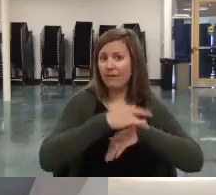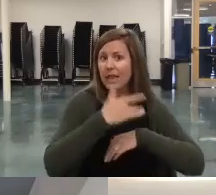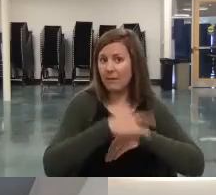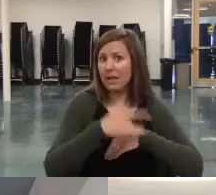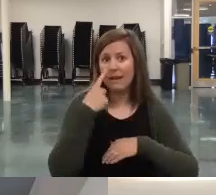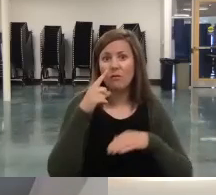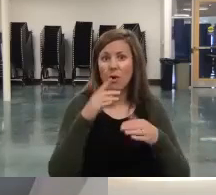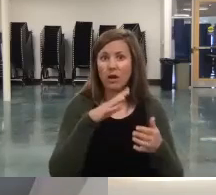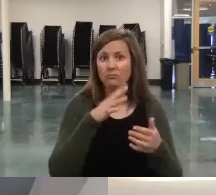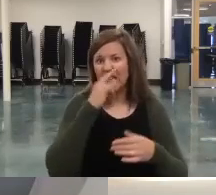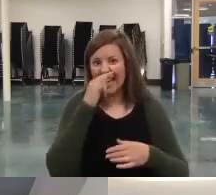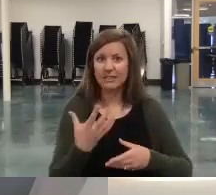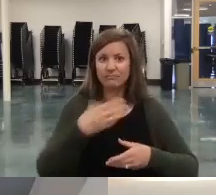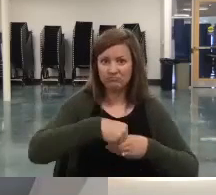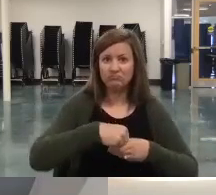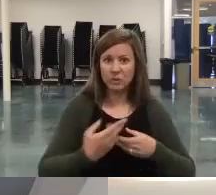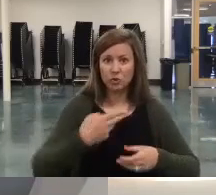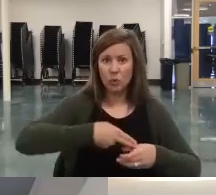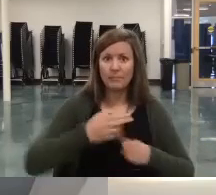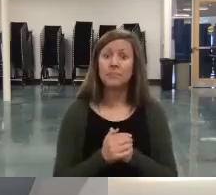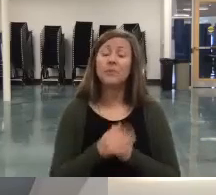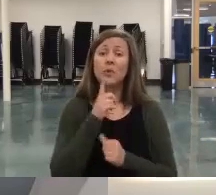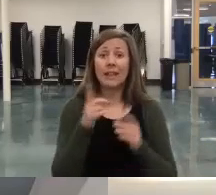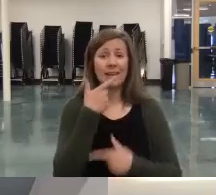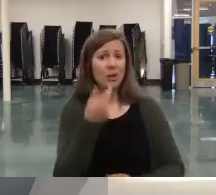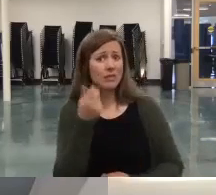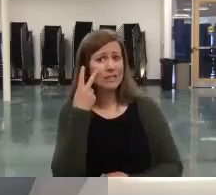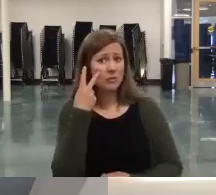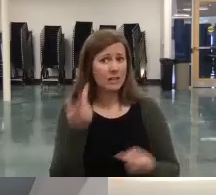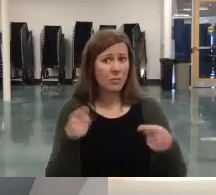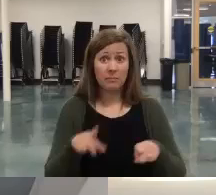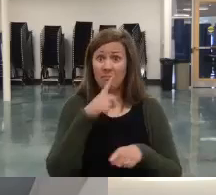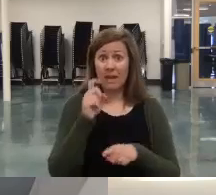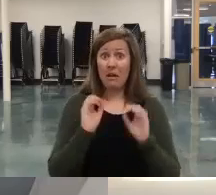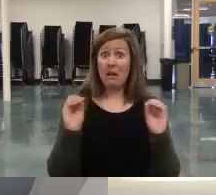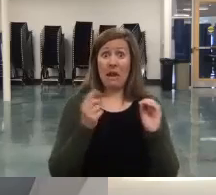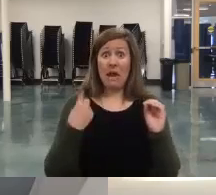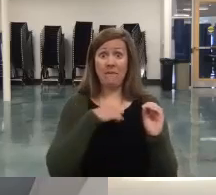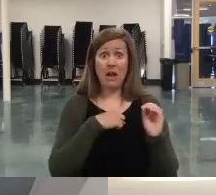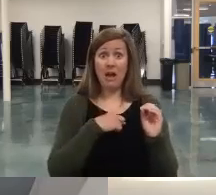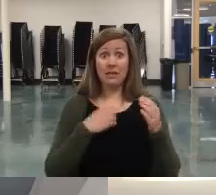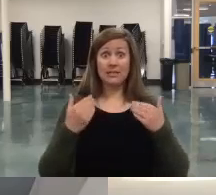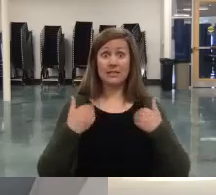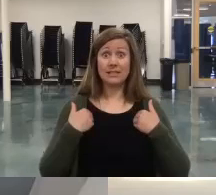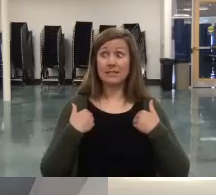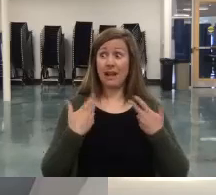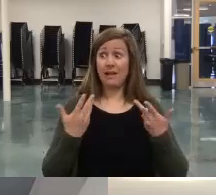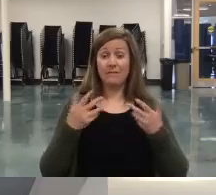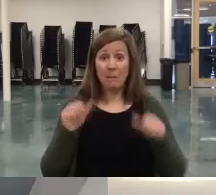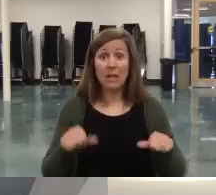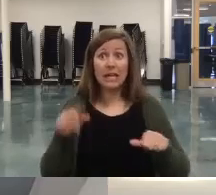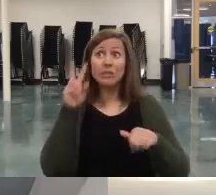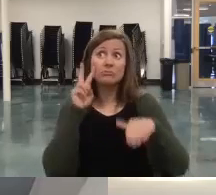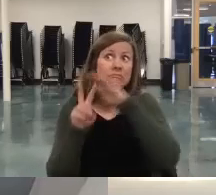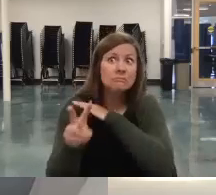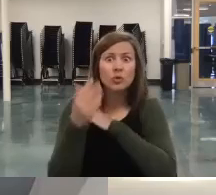availability. So it's going to be an interesting thing to see what happens because none of us have the crystal ball to know what the demand